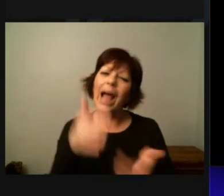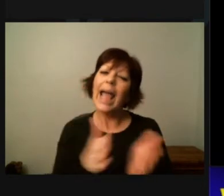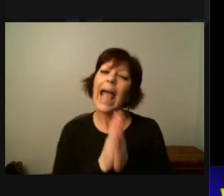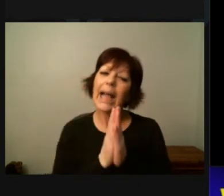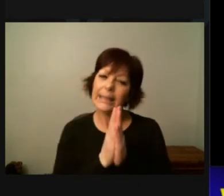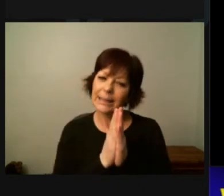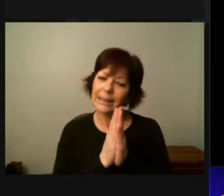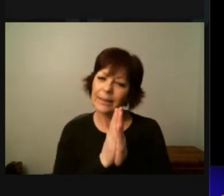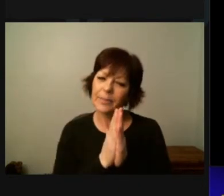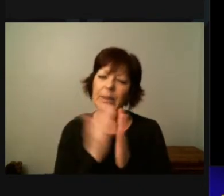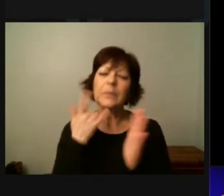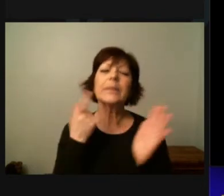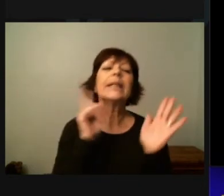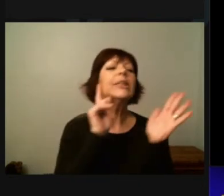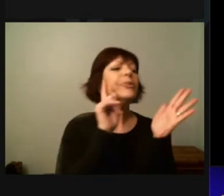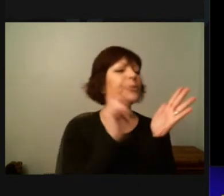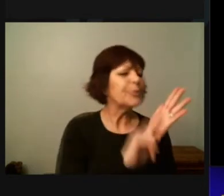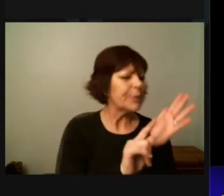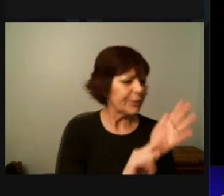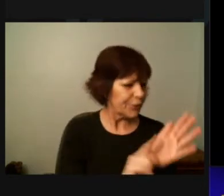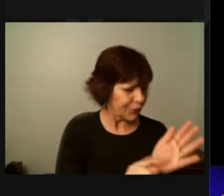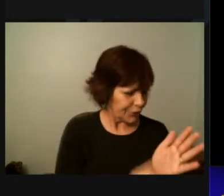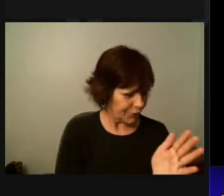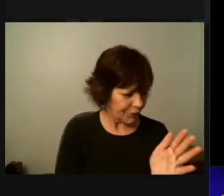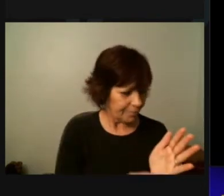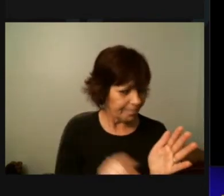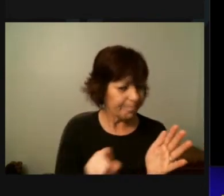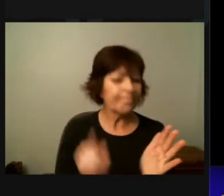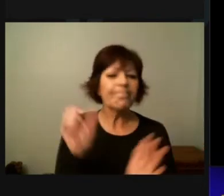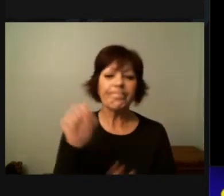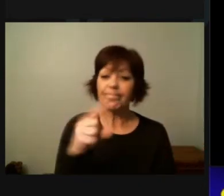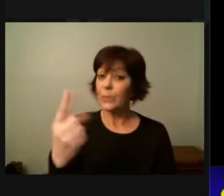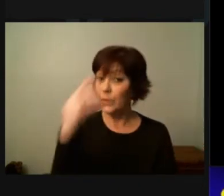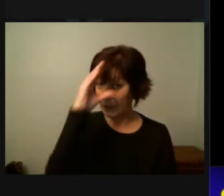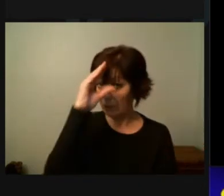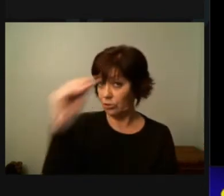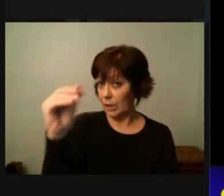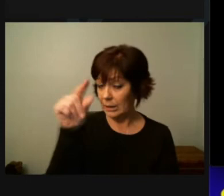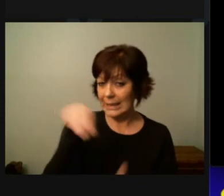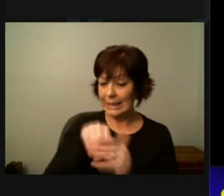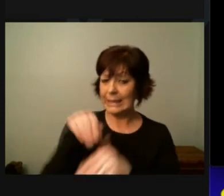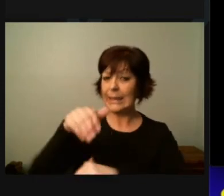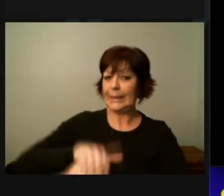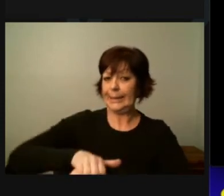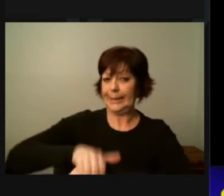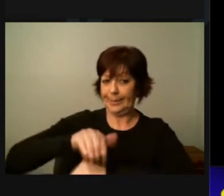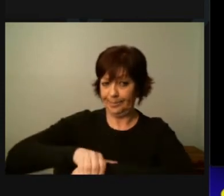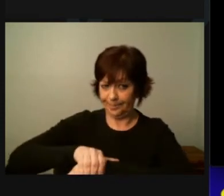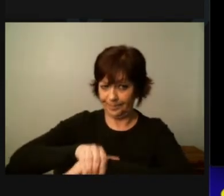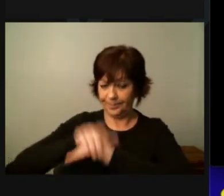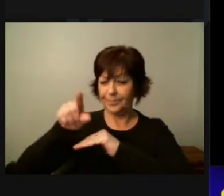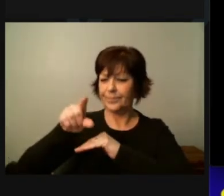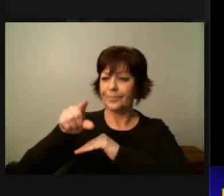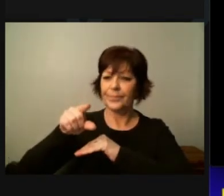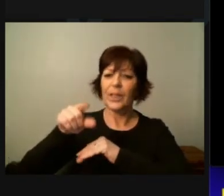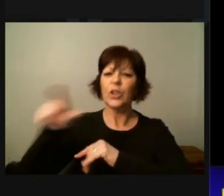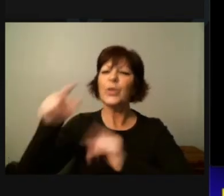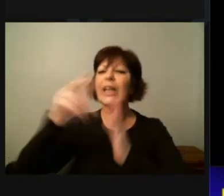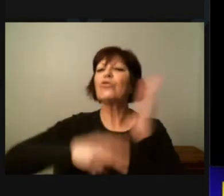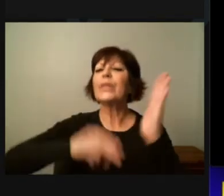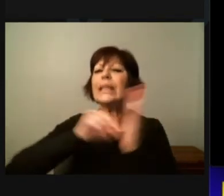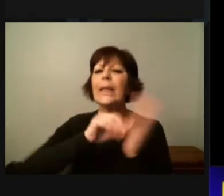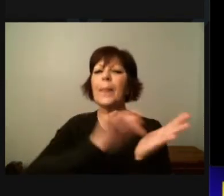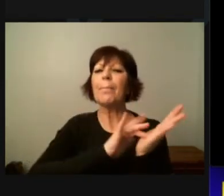in doing some research, there was a gentleman in Great Britain, and you can read about this in the